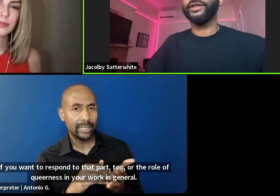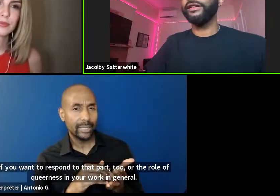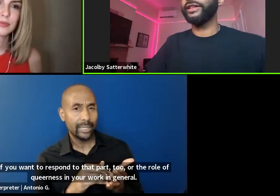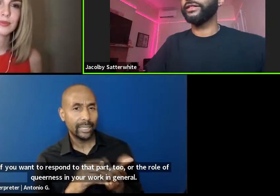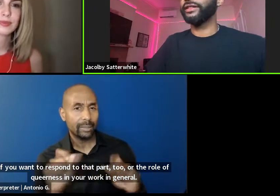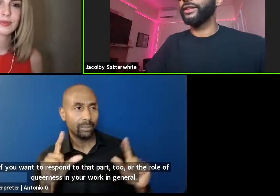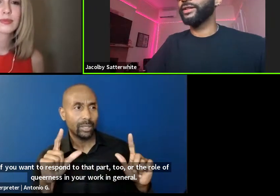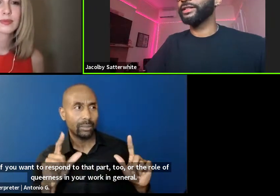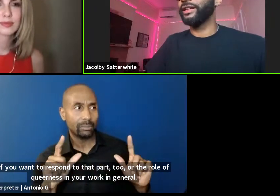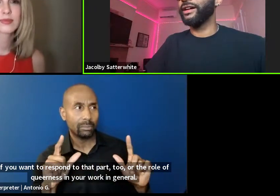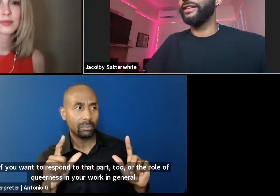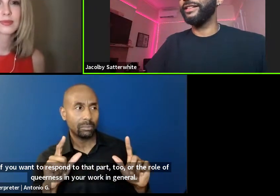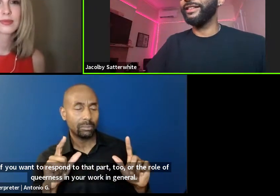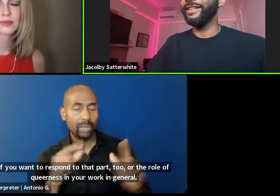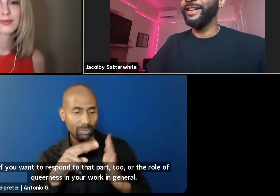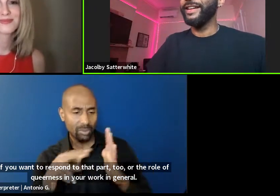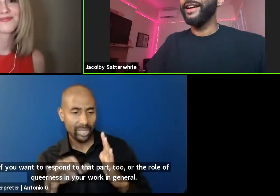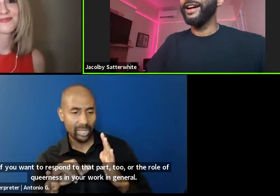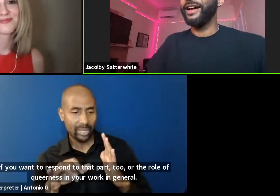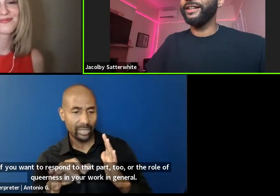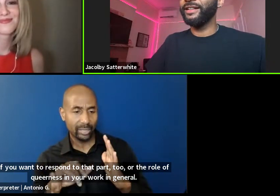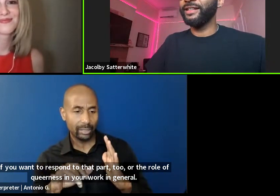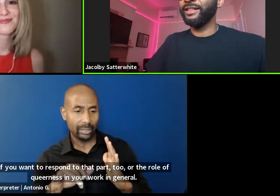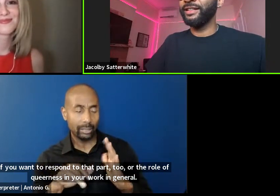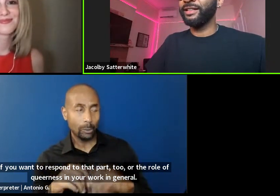I don't even know how to answer that question.